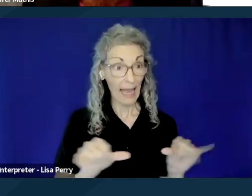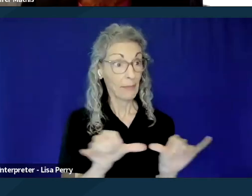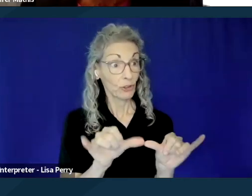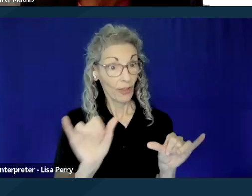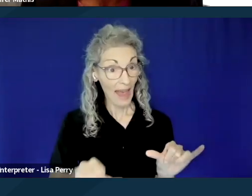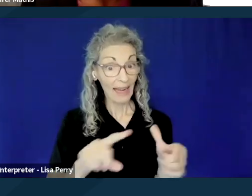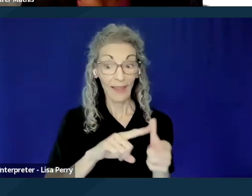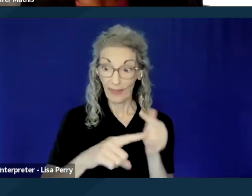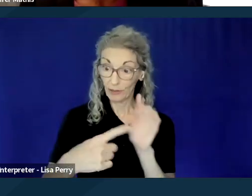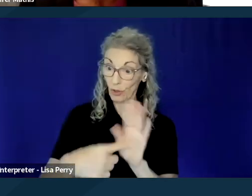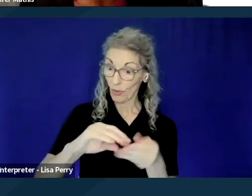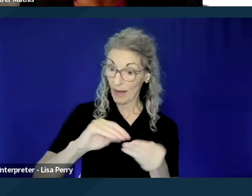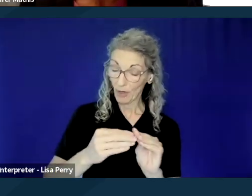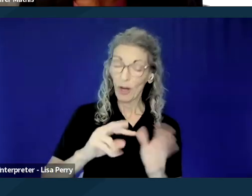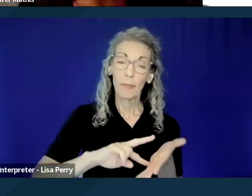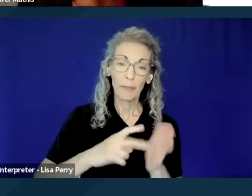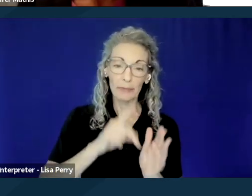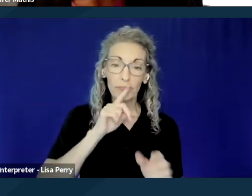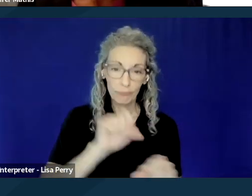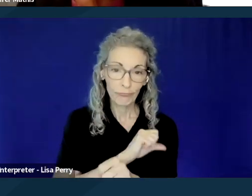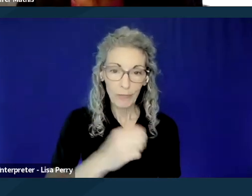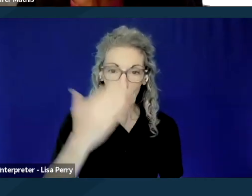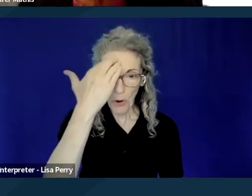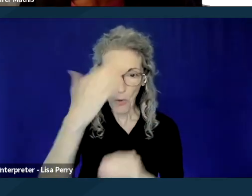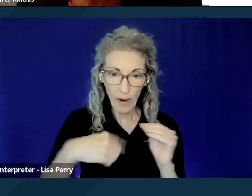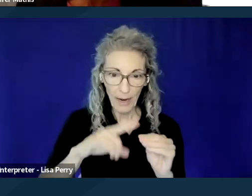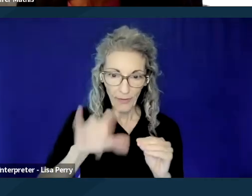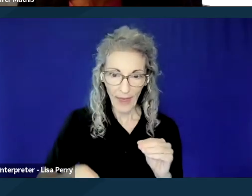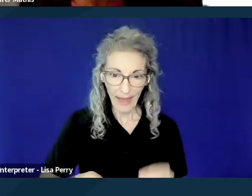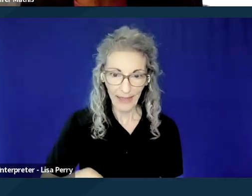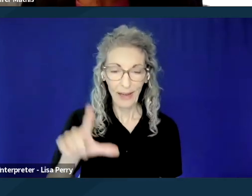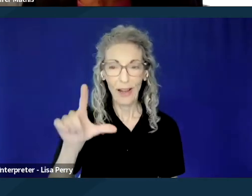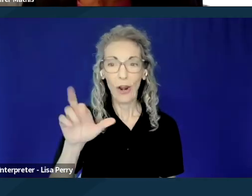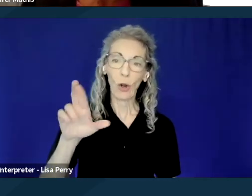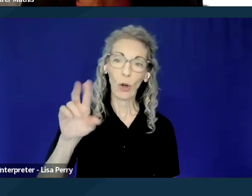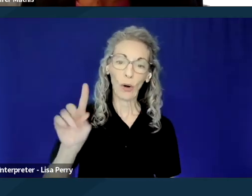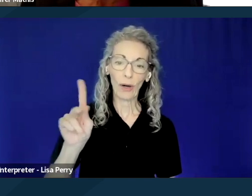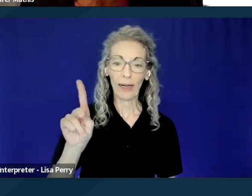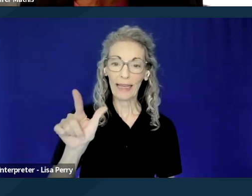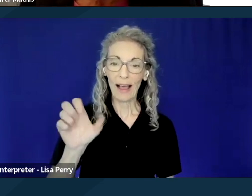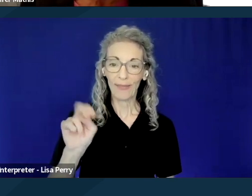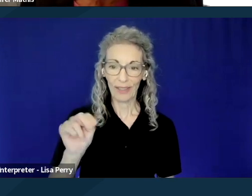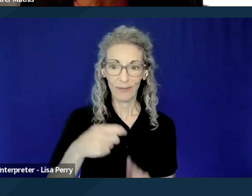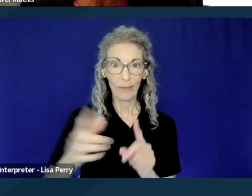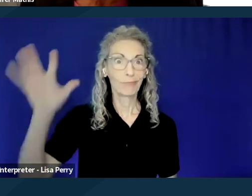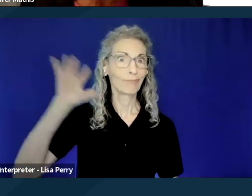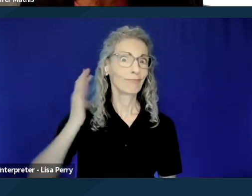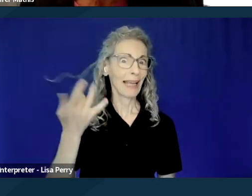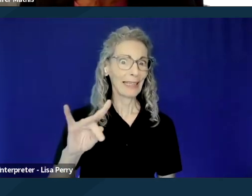something about it. And then that was from Lord Kelvin in 1889, but